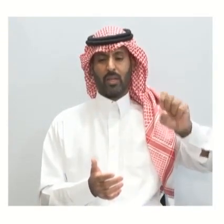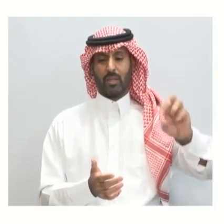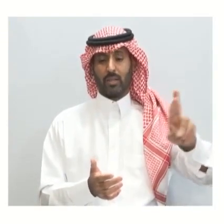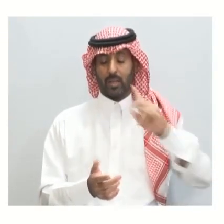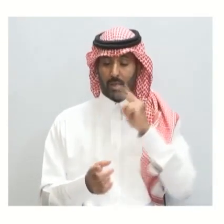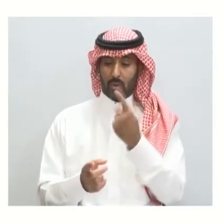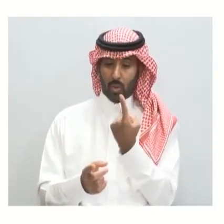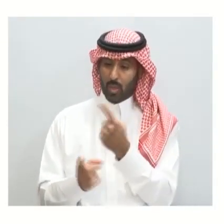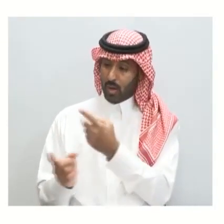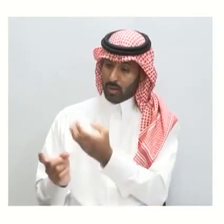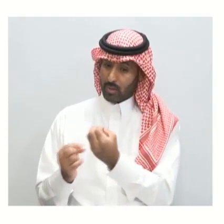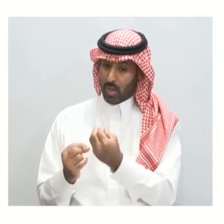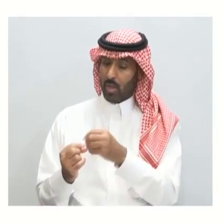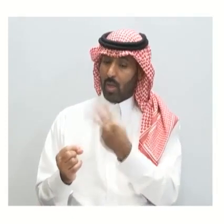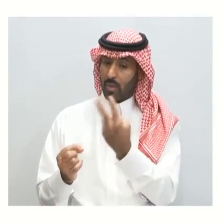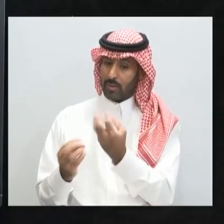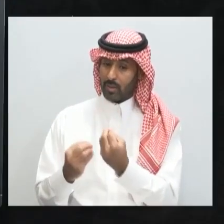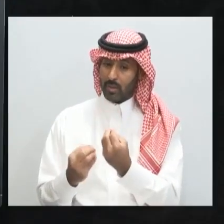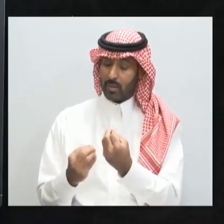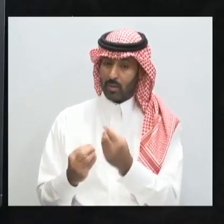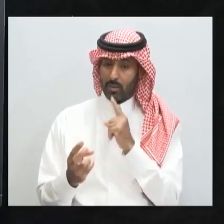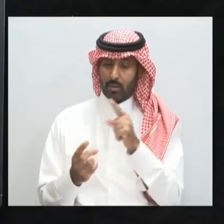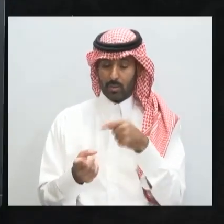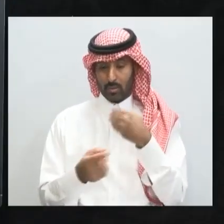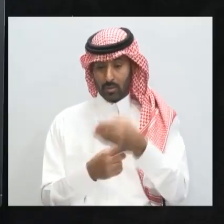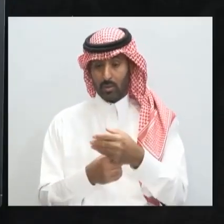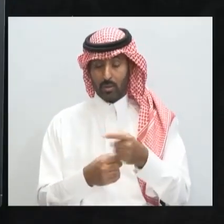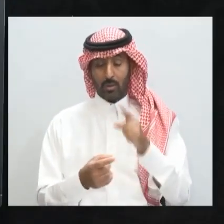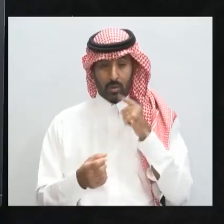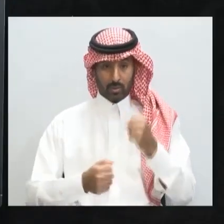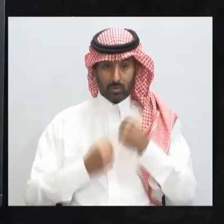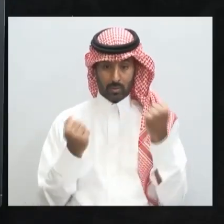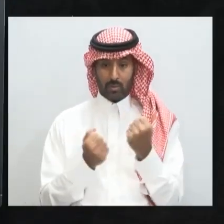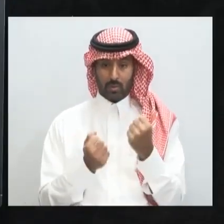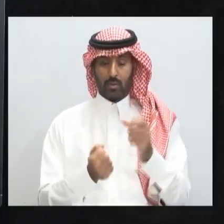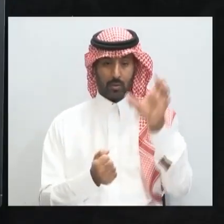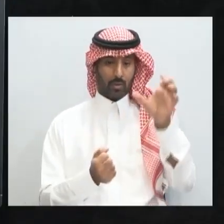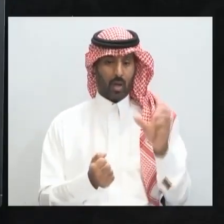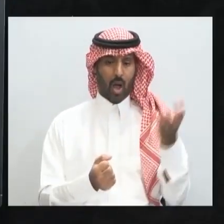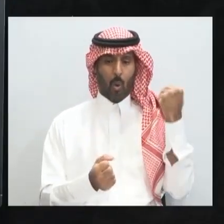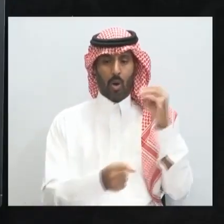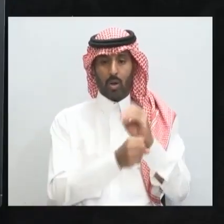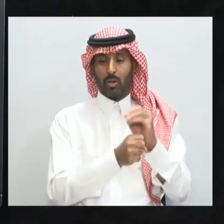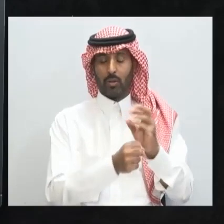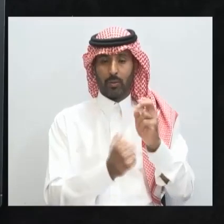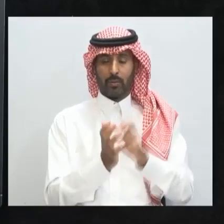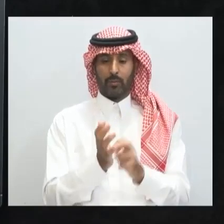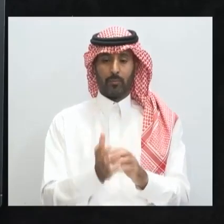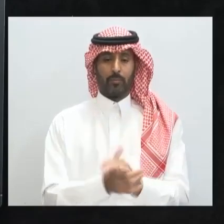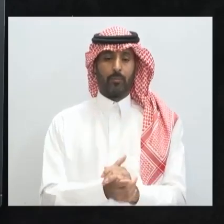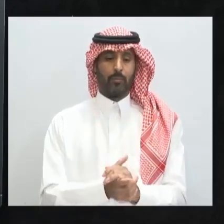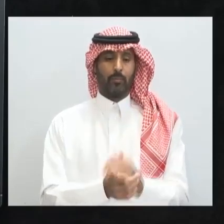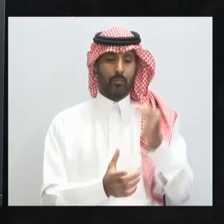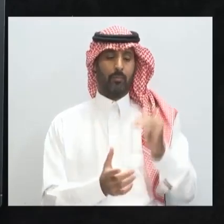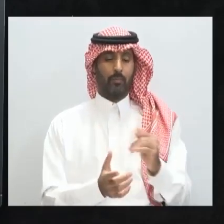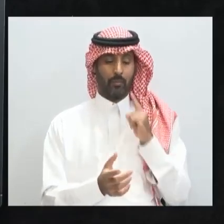lessons, yes, we are going to go directly and just apply what we learned in the lessons here.